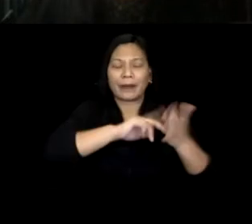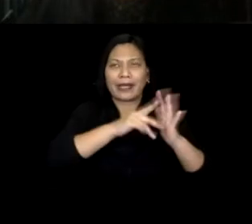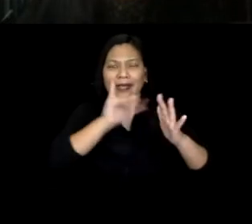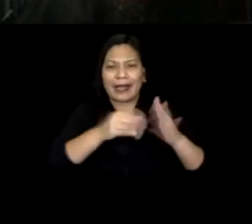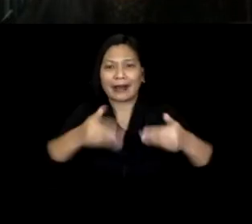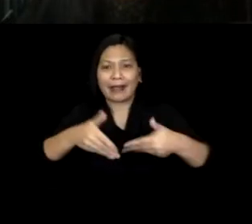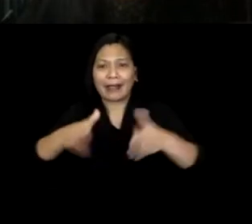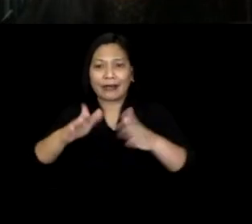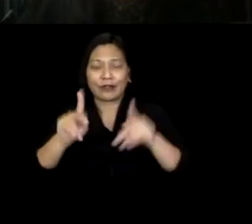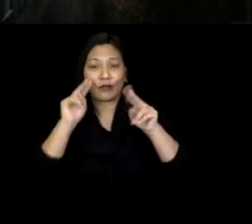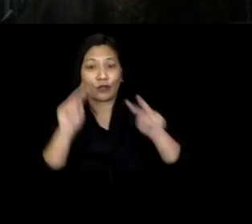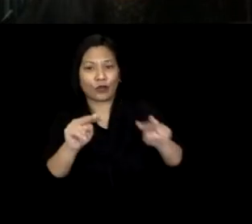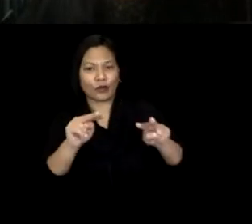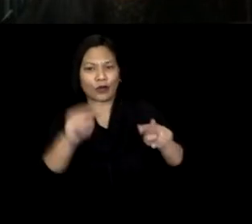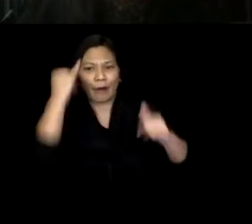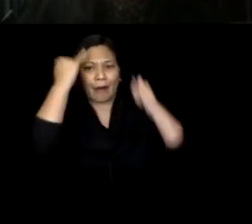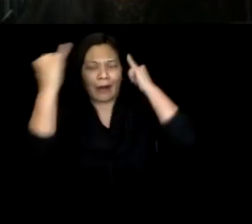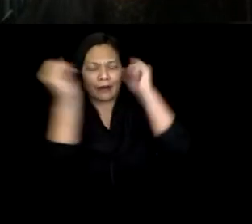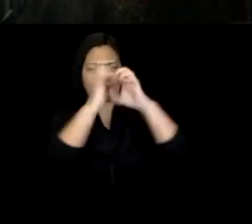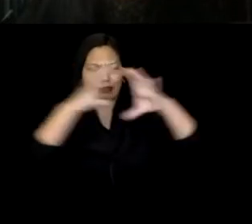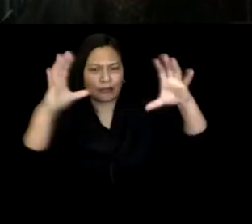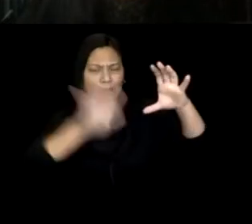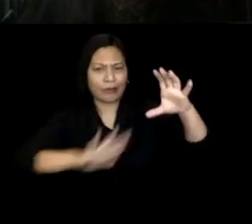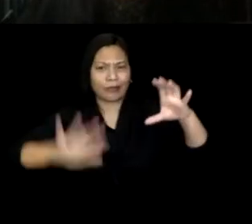I'm presenting. In some places, there's